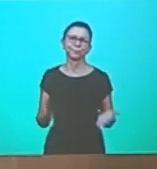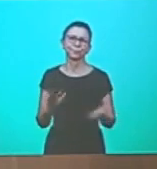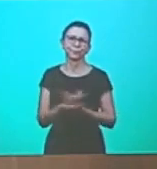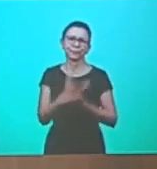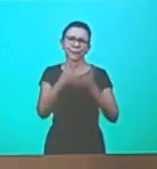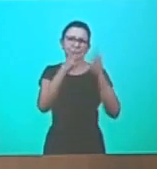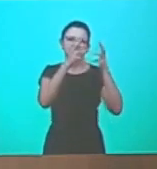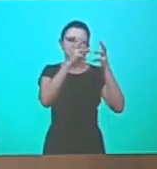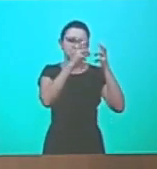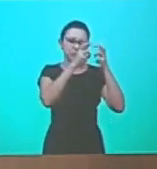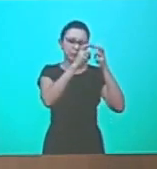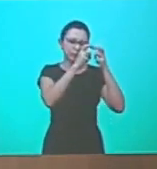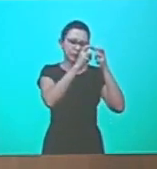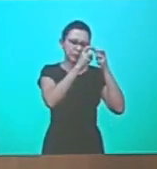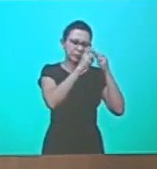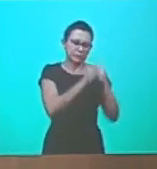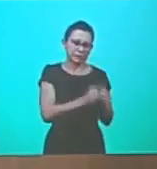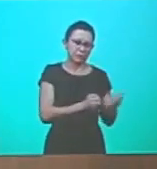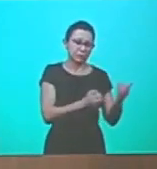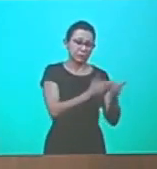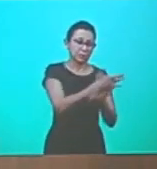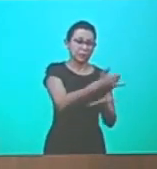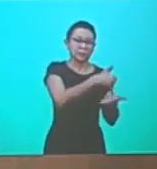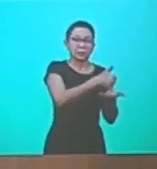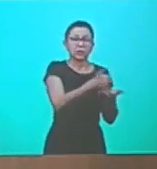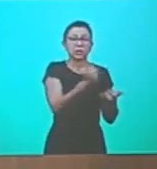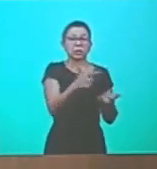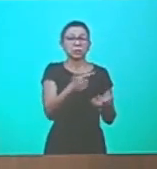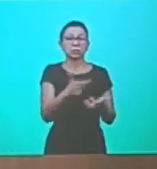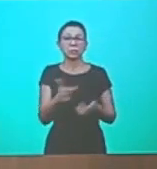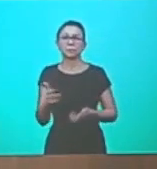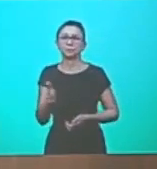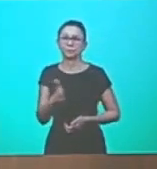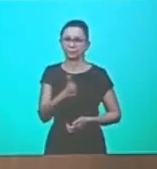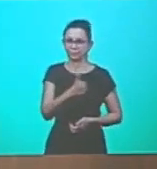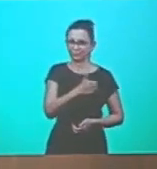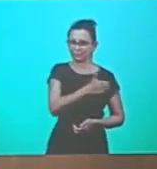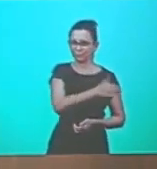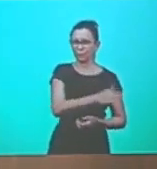no hope. They didn't find any oil.